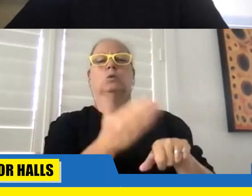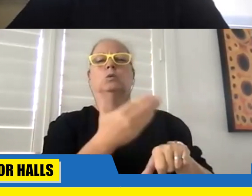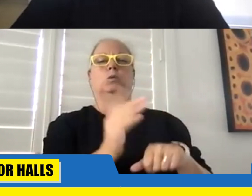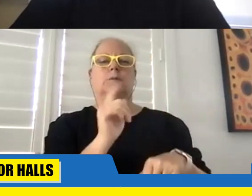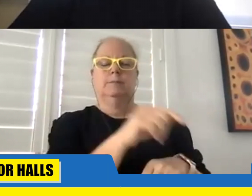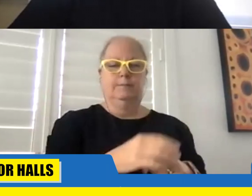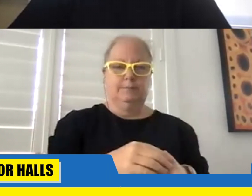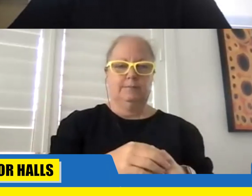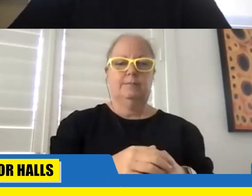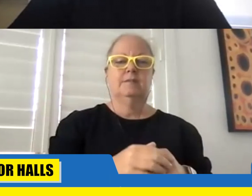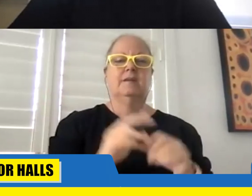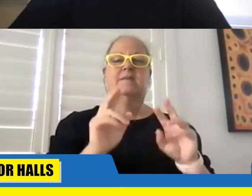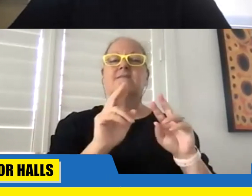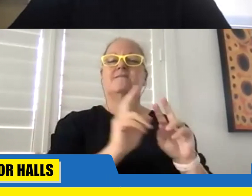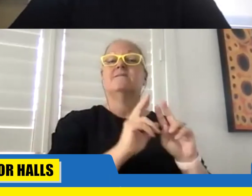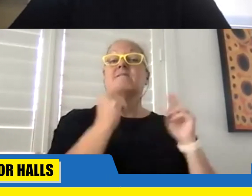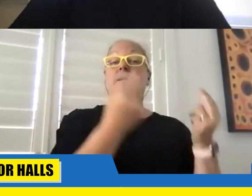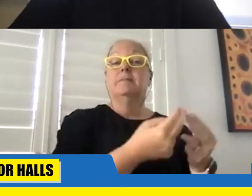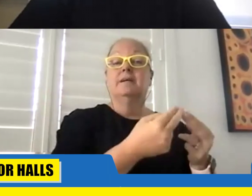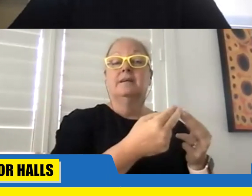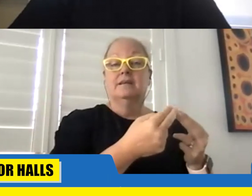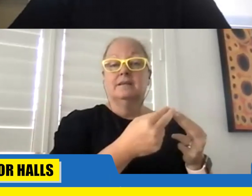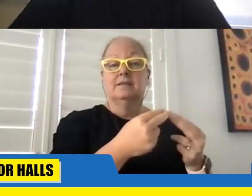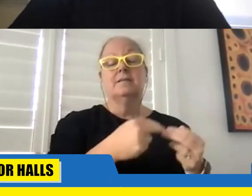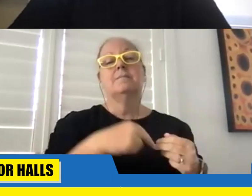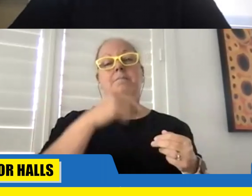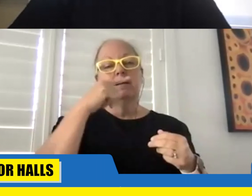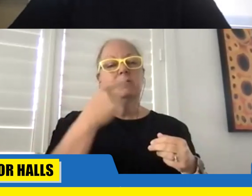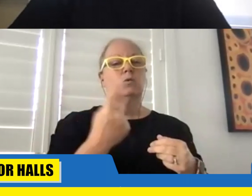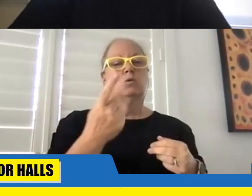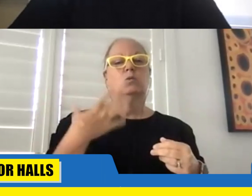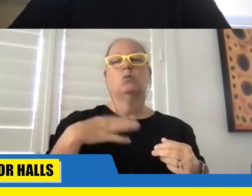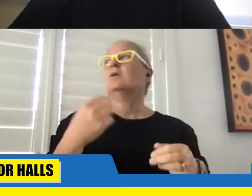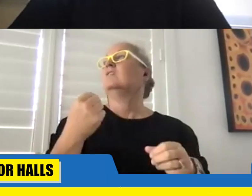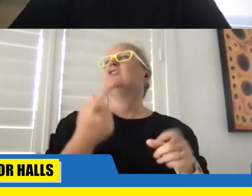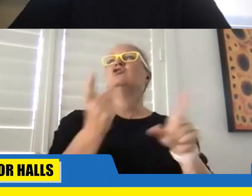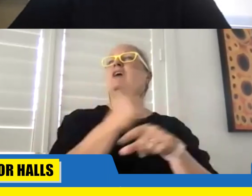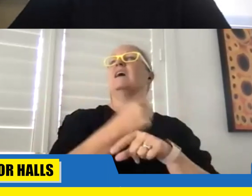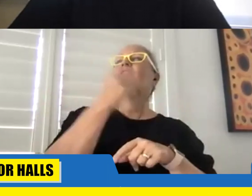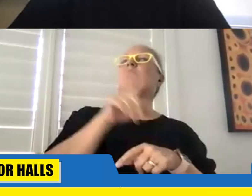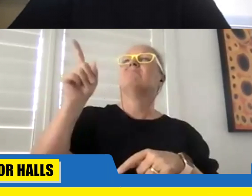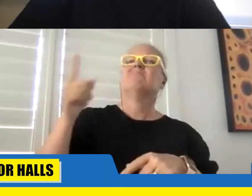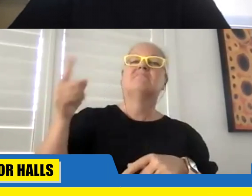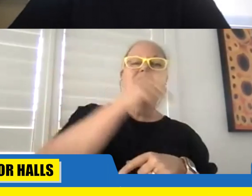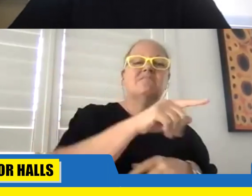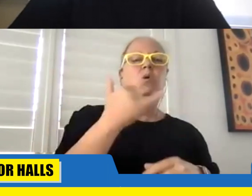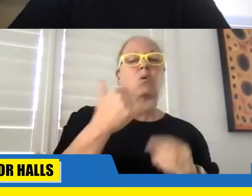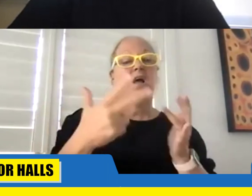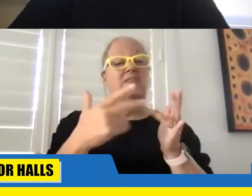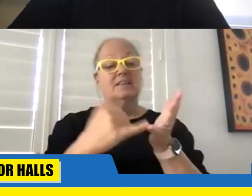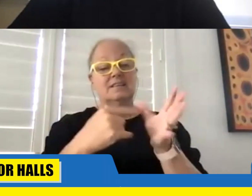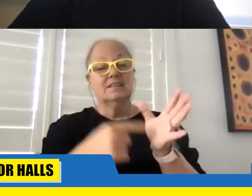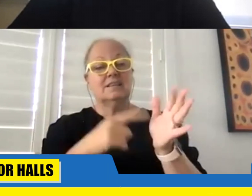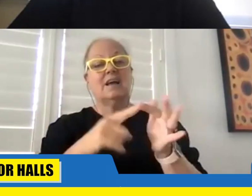family audiences, more of those people making tree changes or moving intrastate and joining